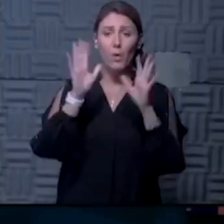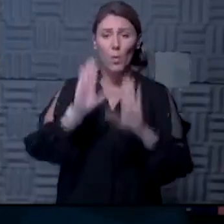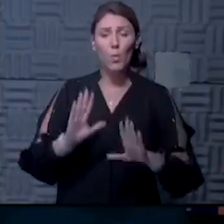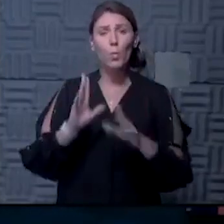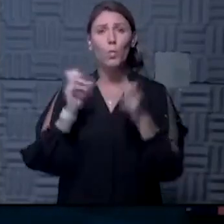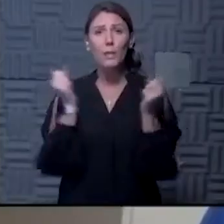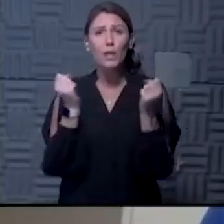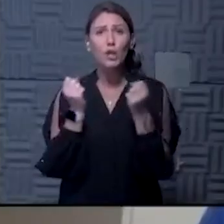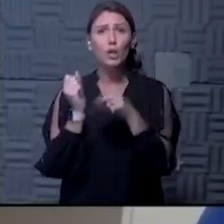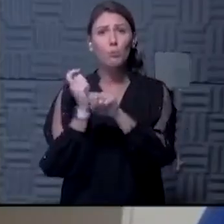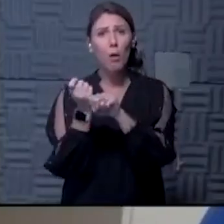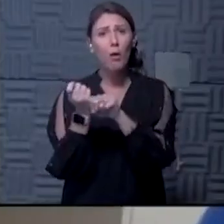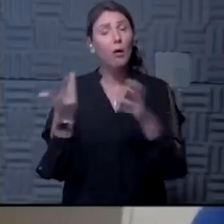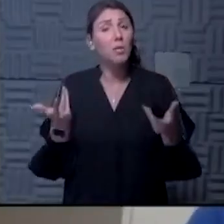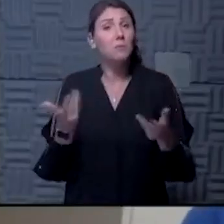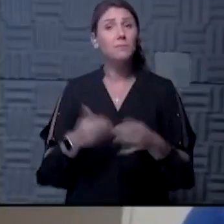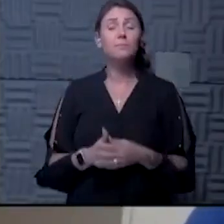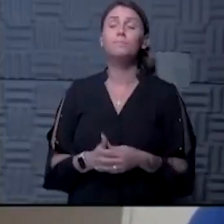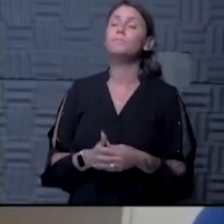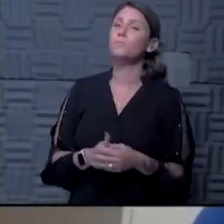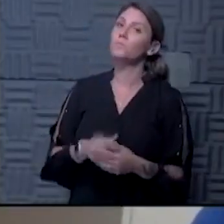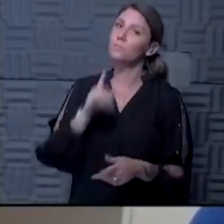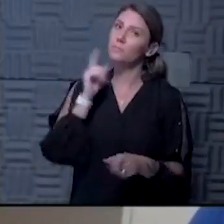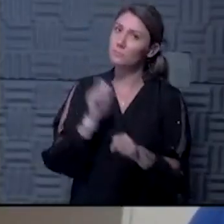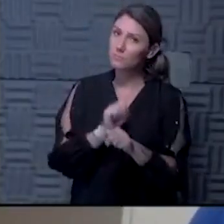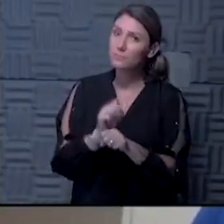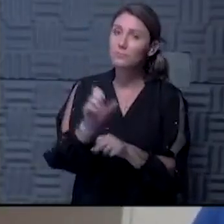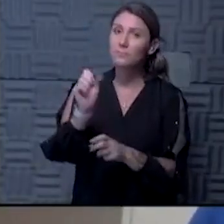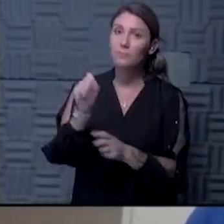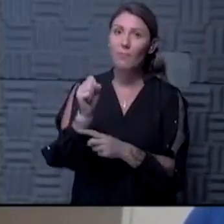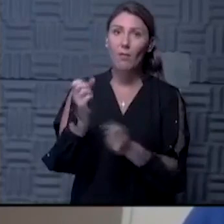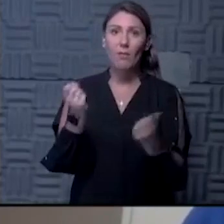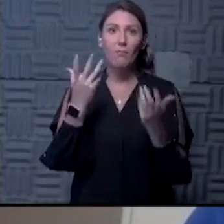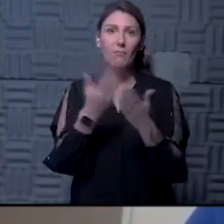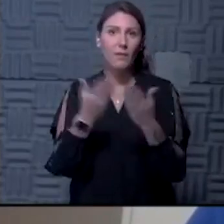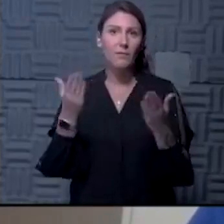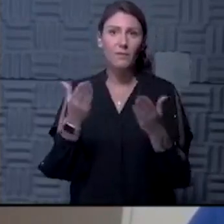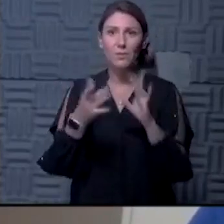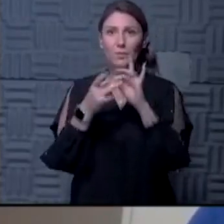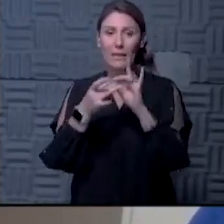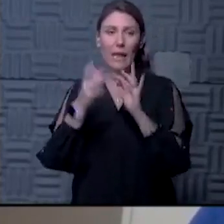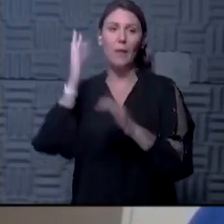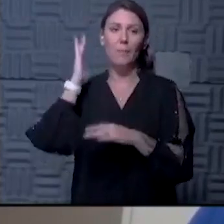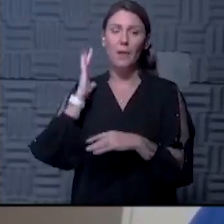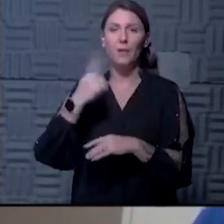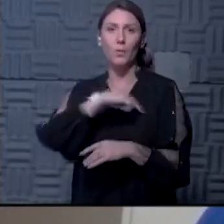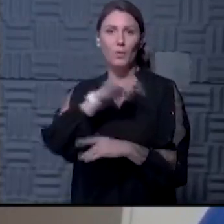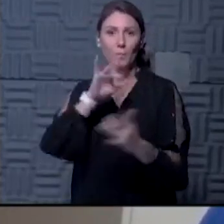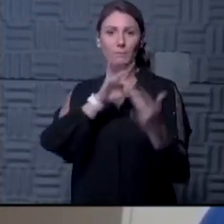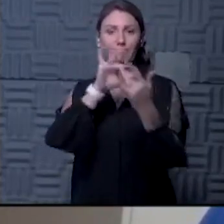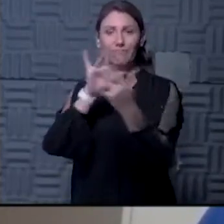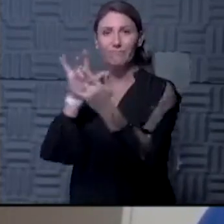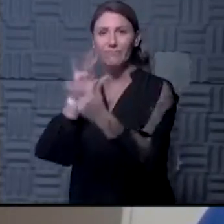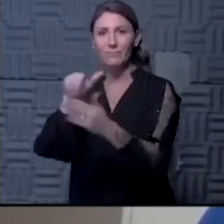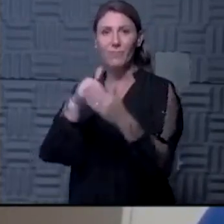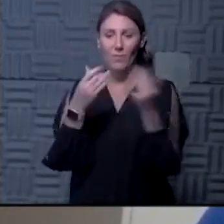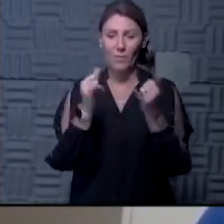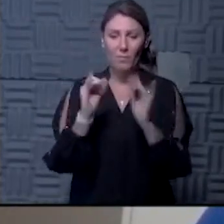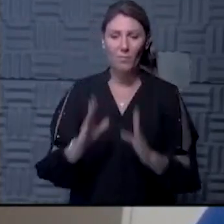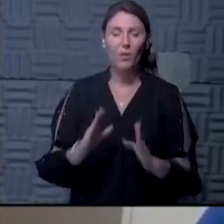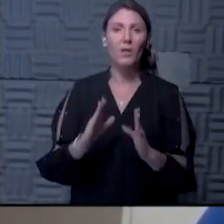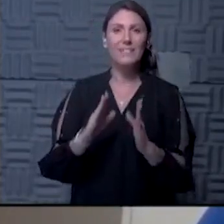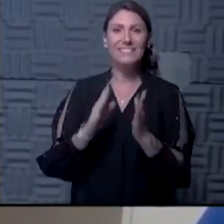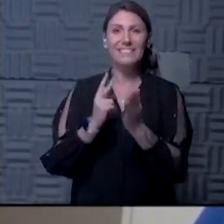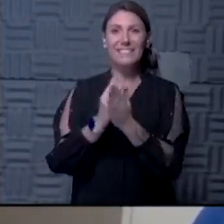this off season? Well, certainly we're gonna do a lot of the things that we've done in the past. We're gonna stay in touch with these players on a rate of every